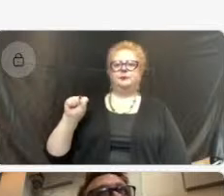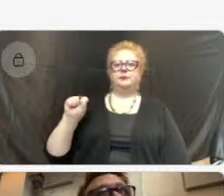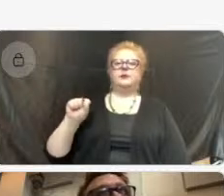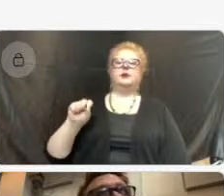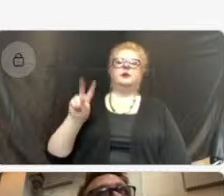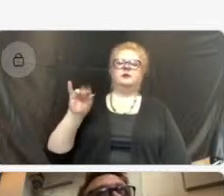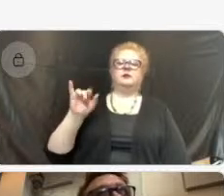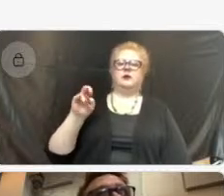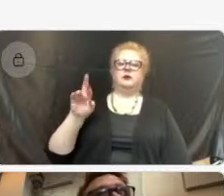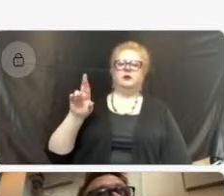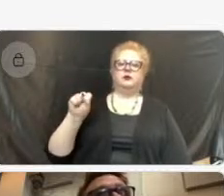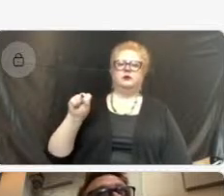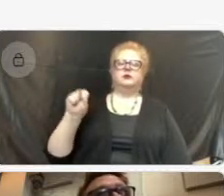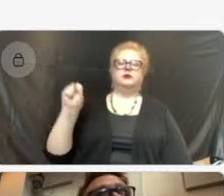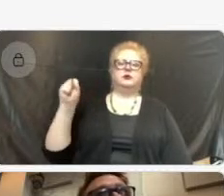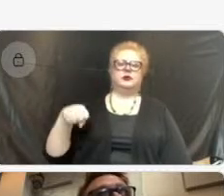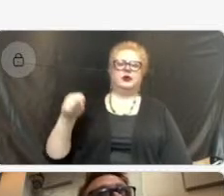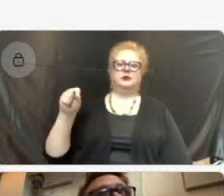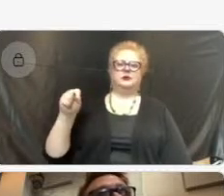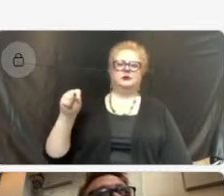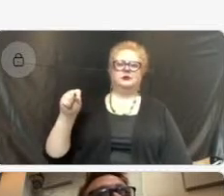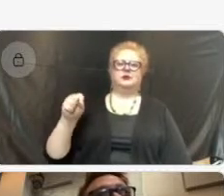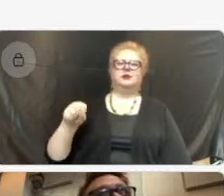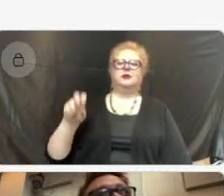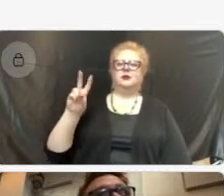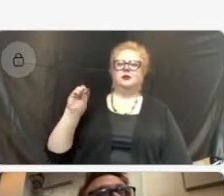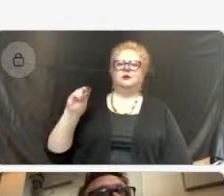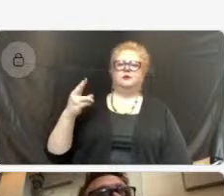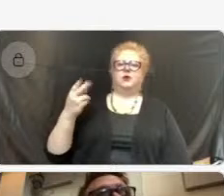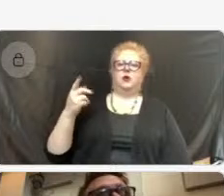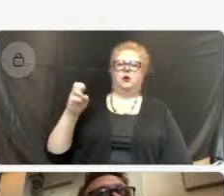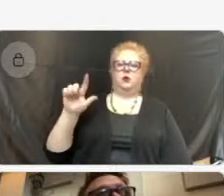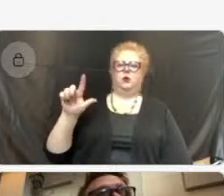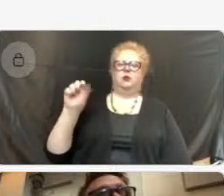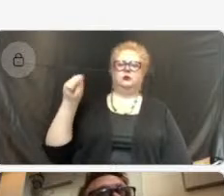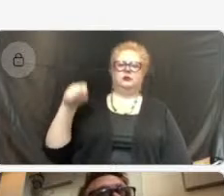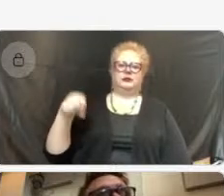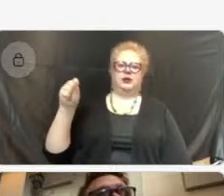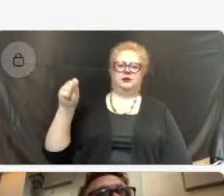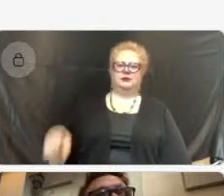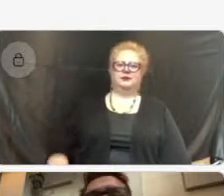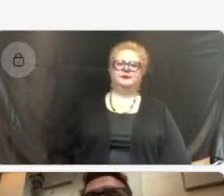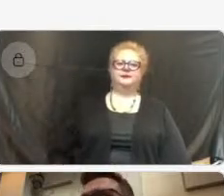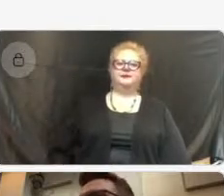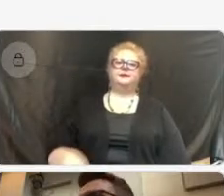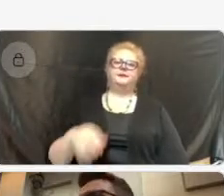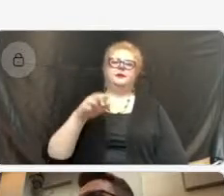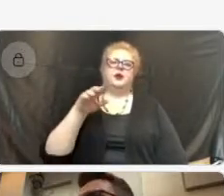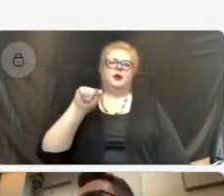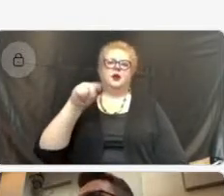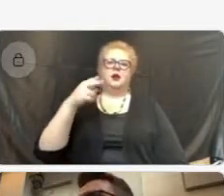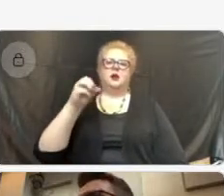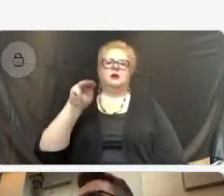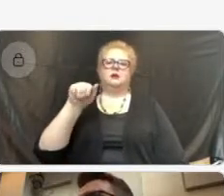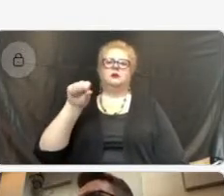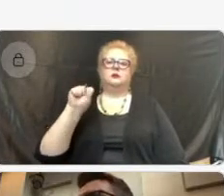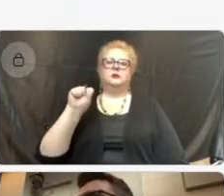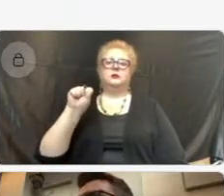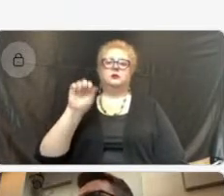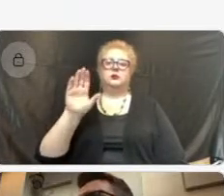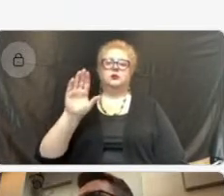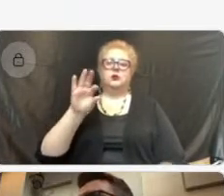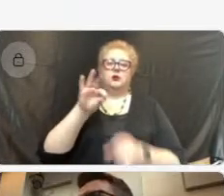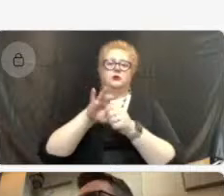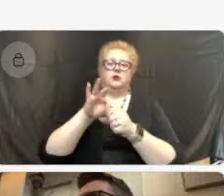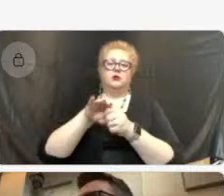Vickers Yes. and Vogel. Yes. Go back to Commissioner Thomas. You gonna vote yes,